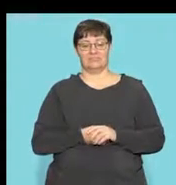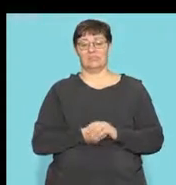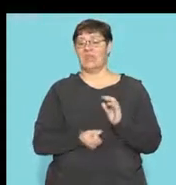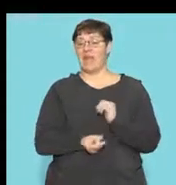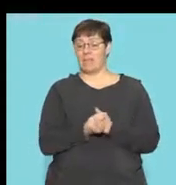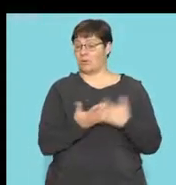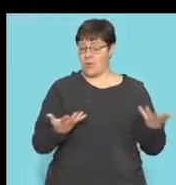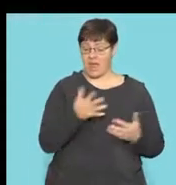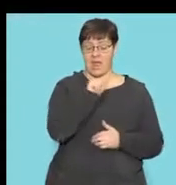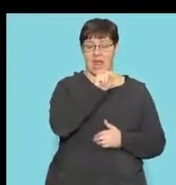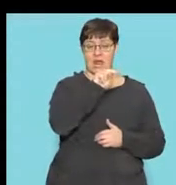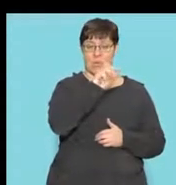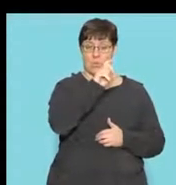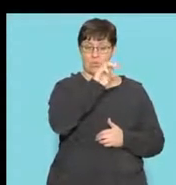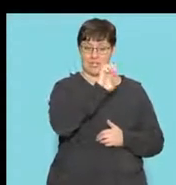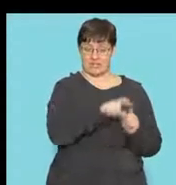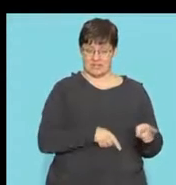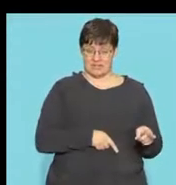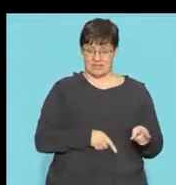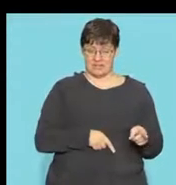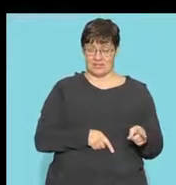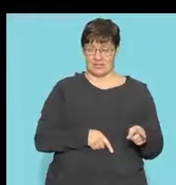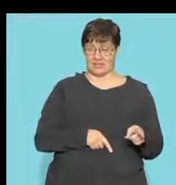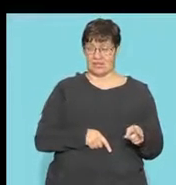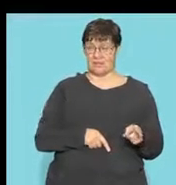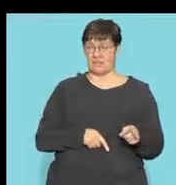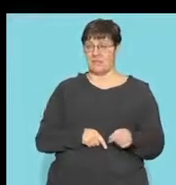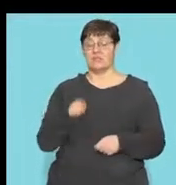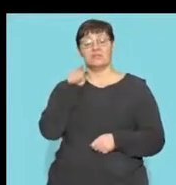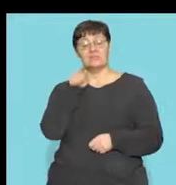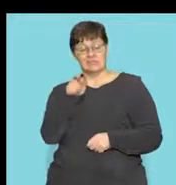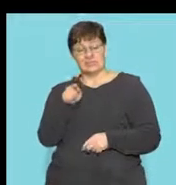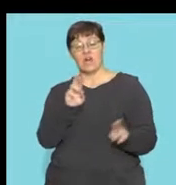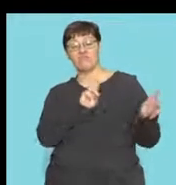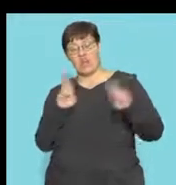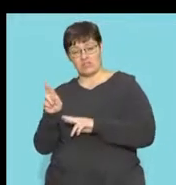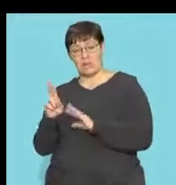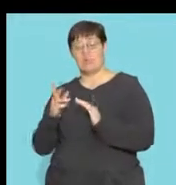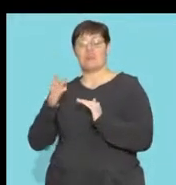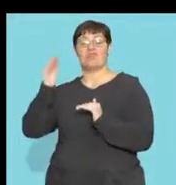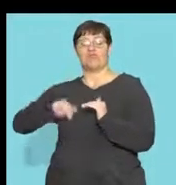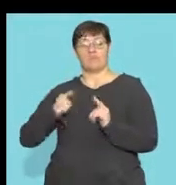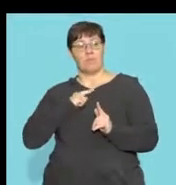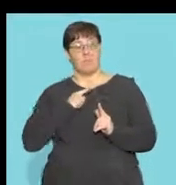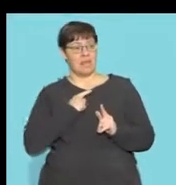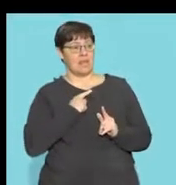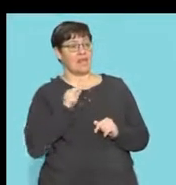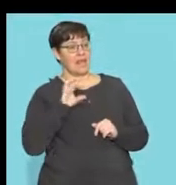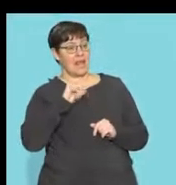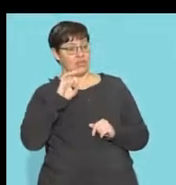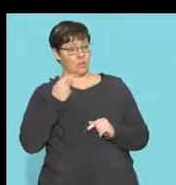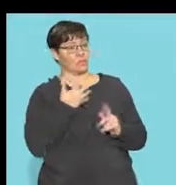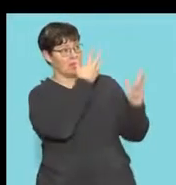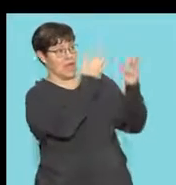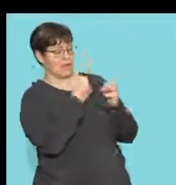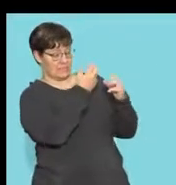and that takes place at the anode. This reaction is going to be the reaction of reduction, so it's